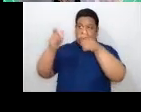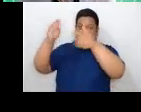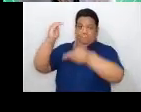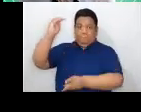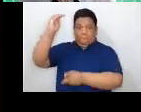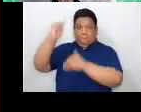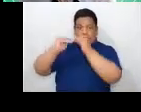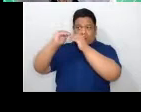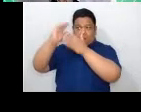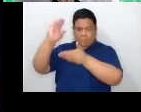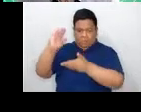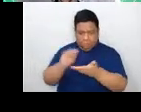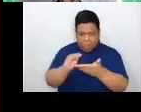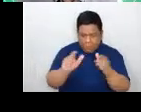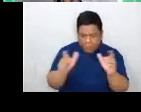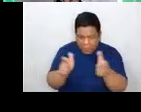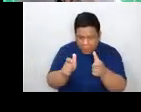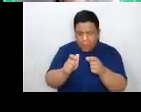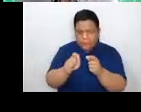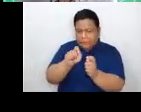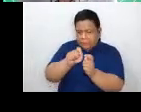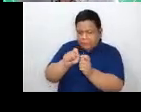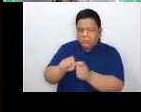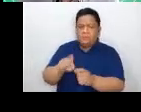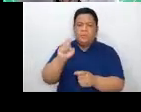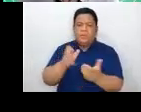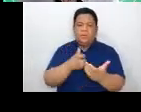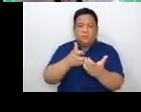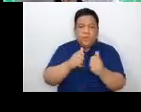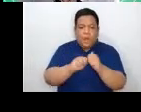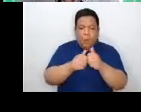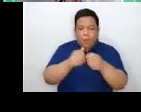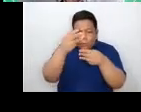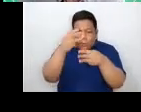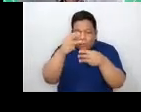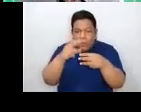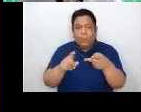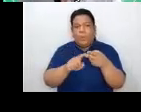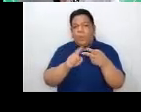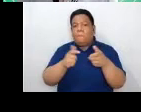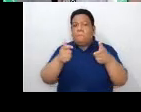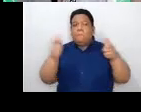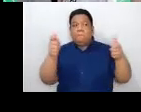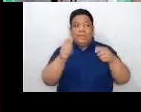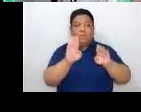right and lined up, you have to be very accurate. How small you cut the windows, how big the door is.